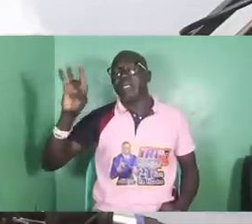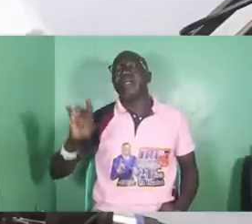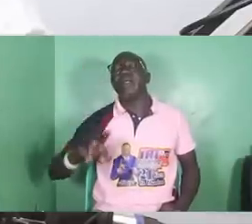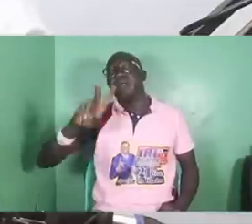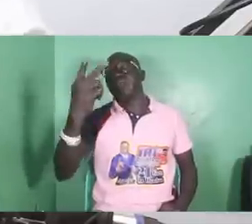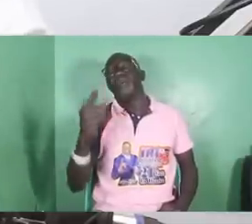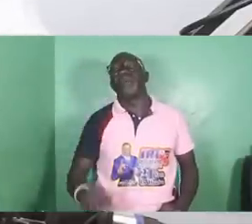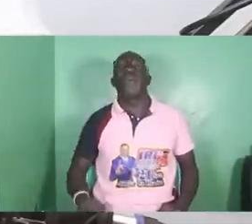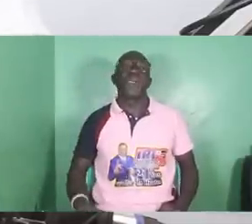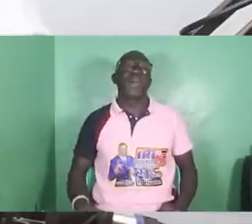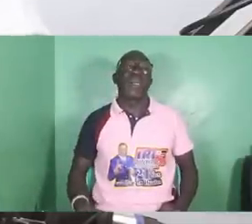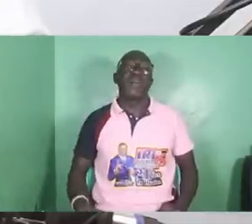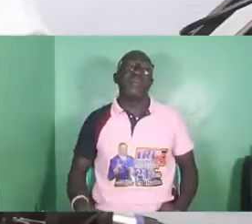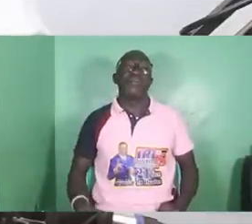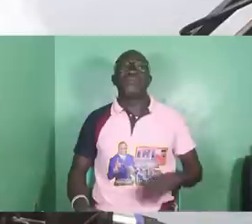080-820-8888 EKG